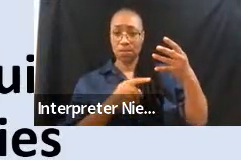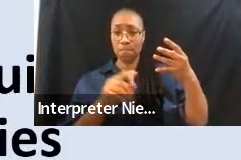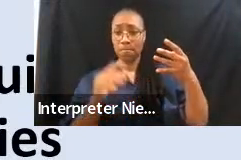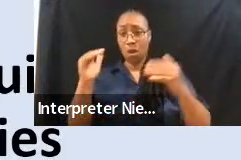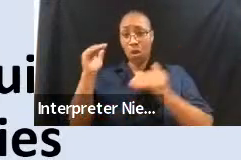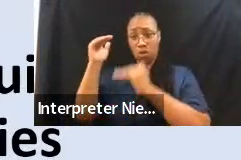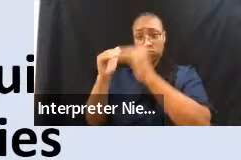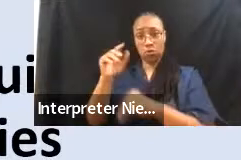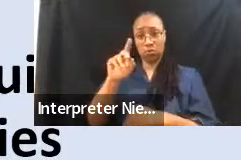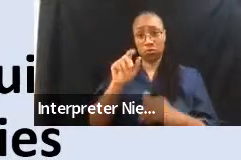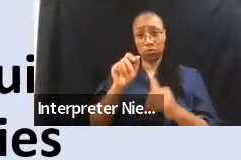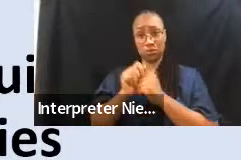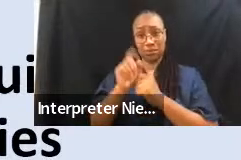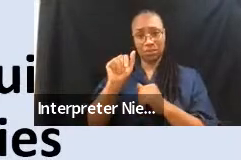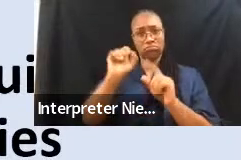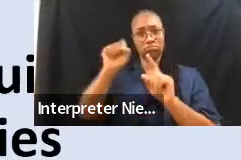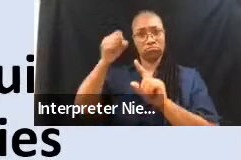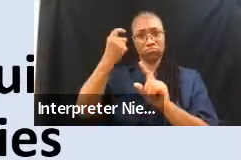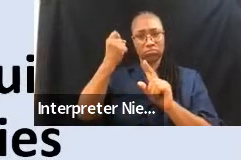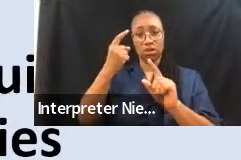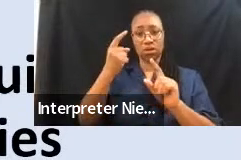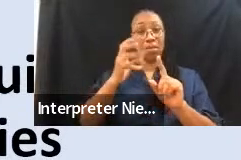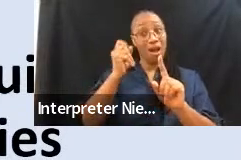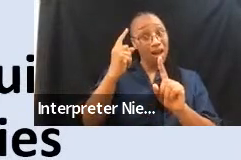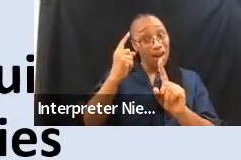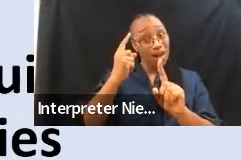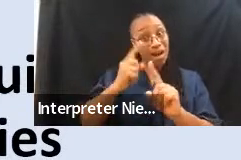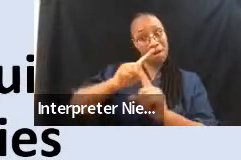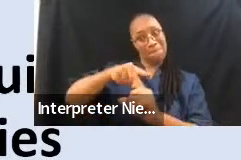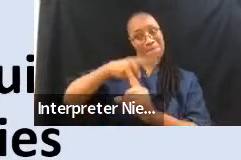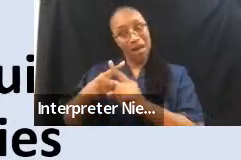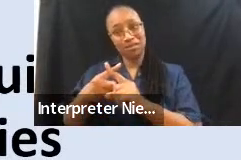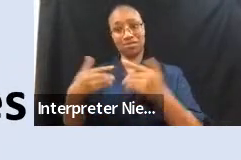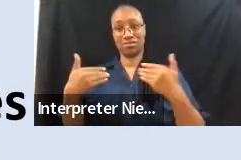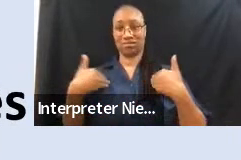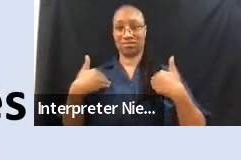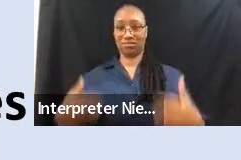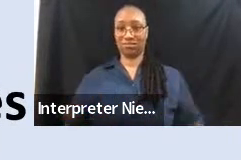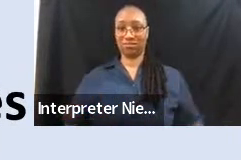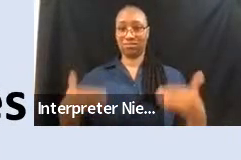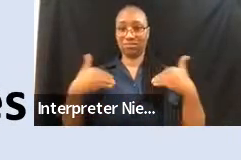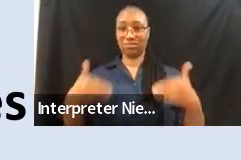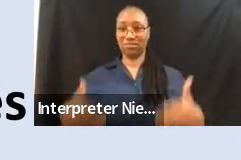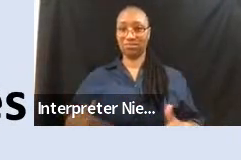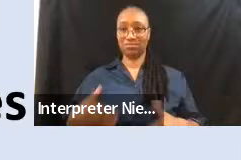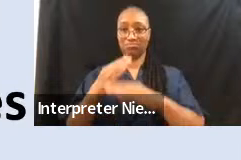barriers that impede their access to healthcare. The next slide, please.